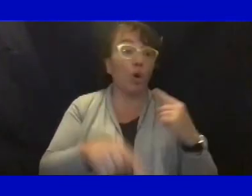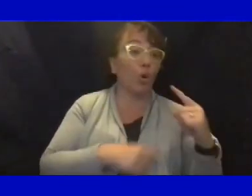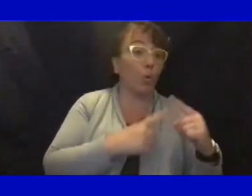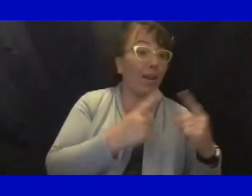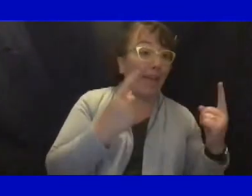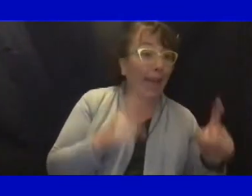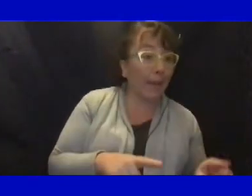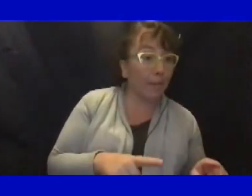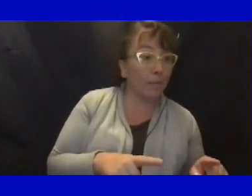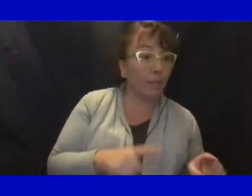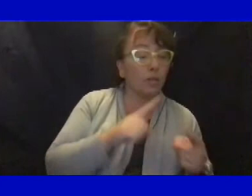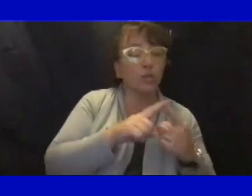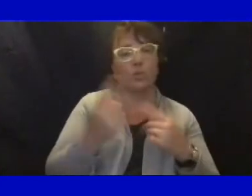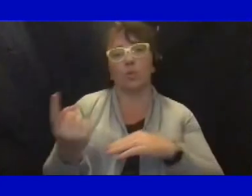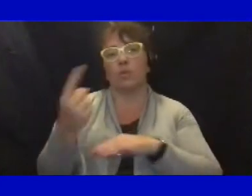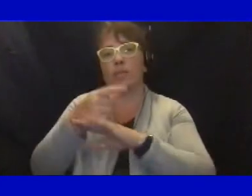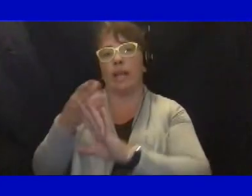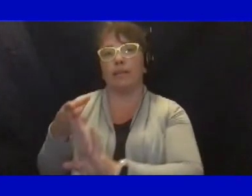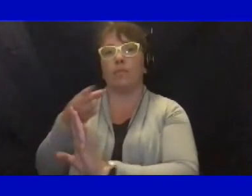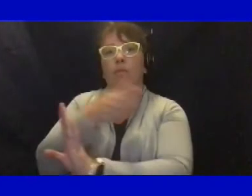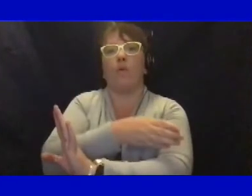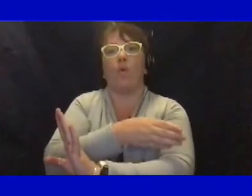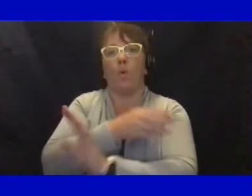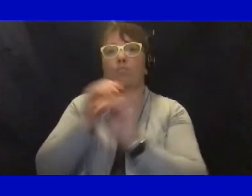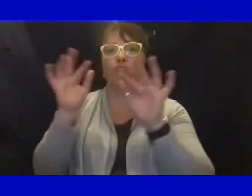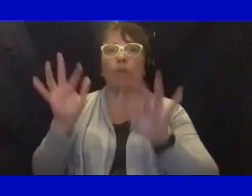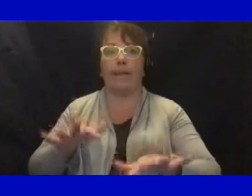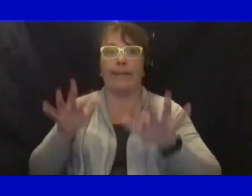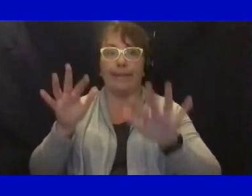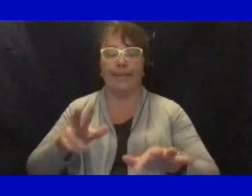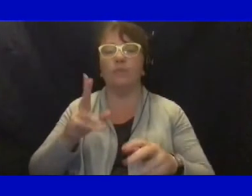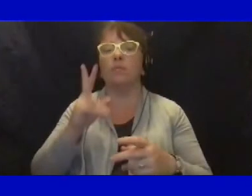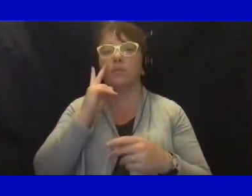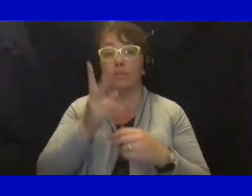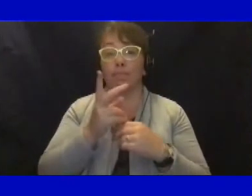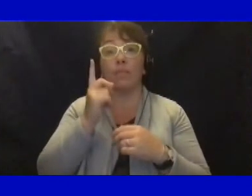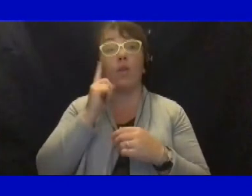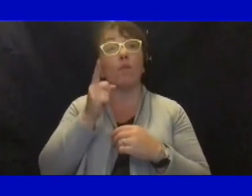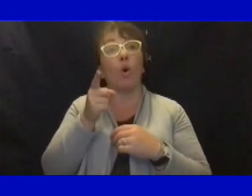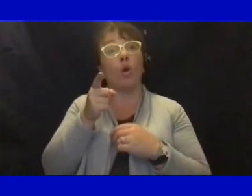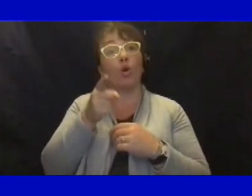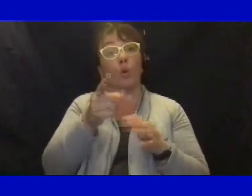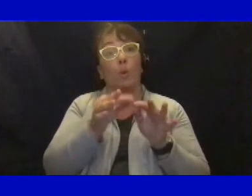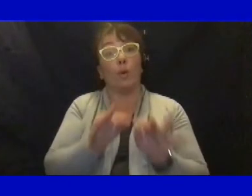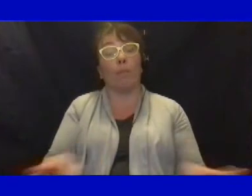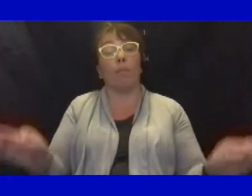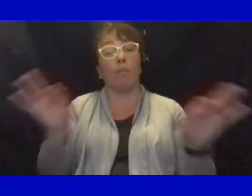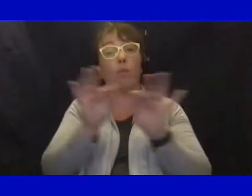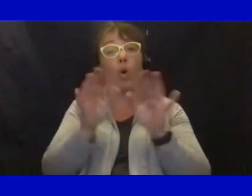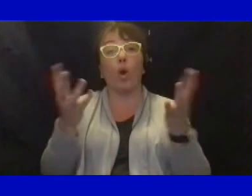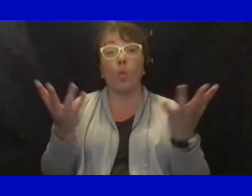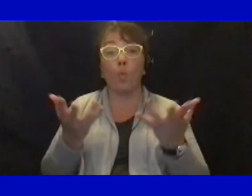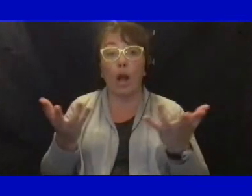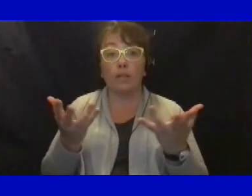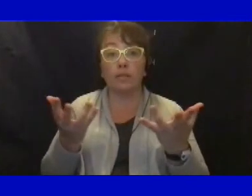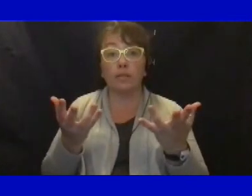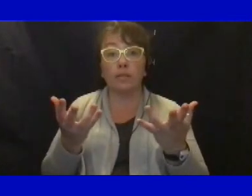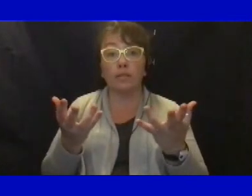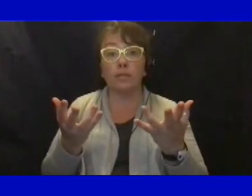days before it even rains. So for you, what I want you to remember is the watch and the